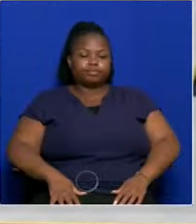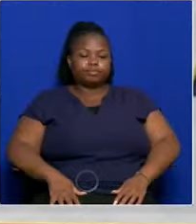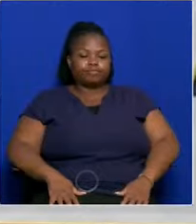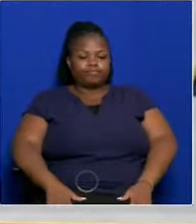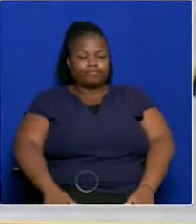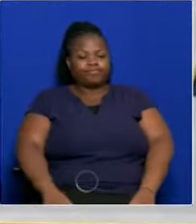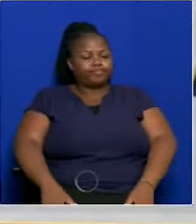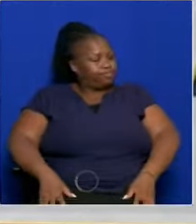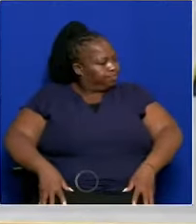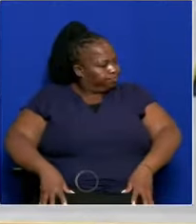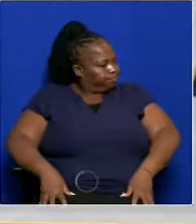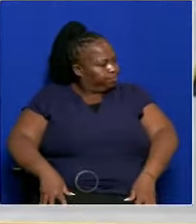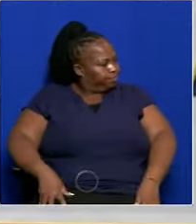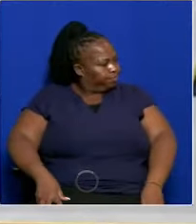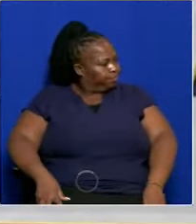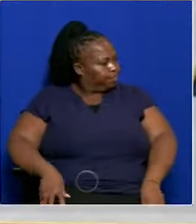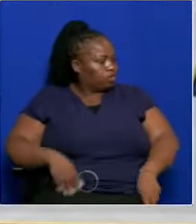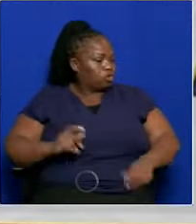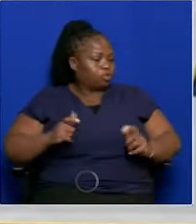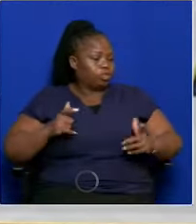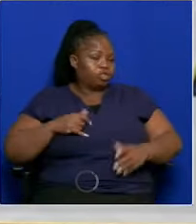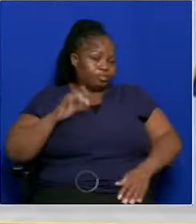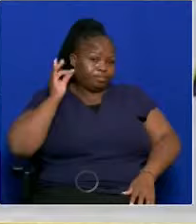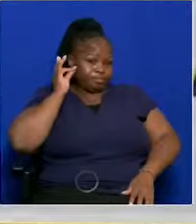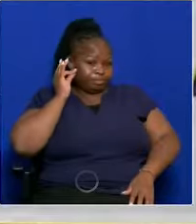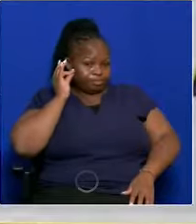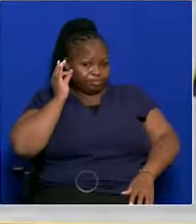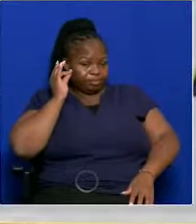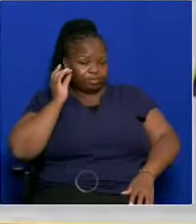Commissioner, I hear you. Sergeant Nkosi,